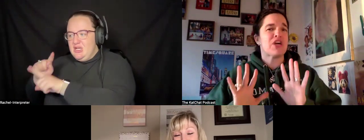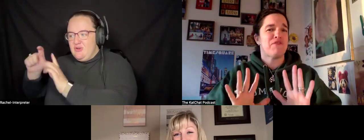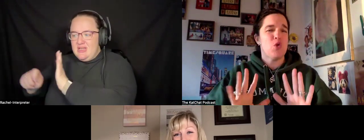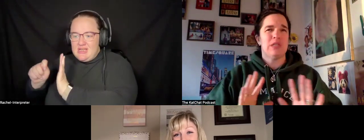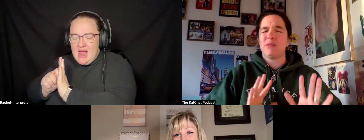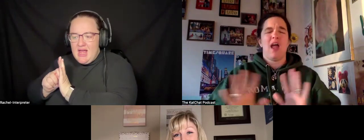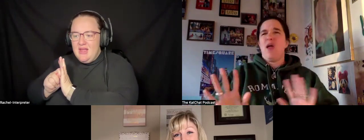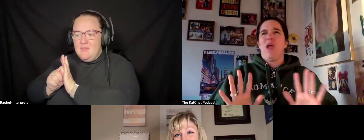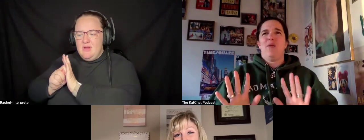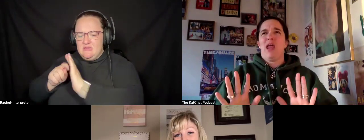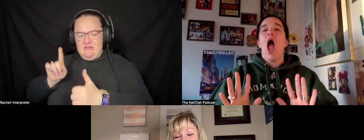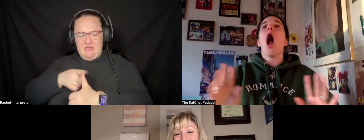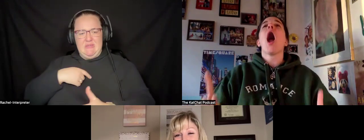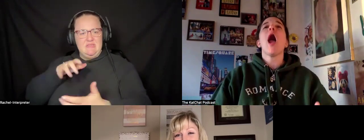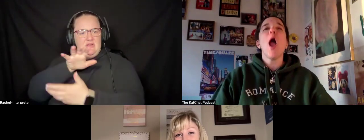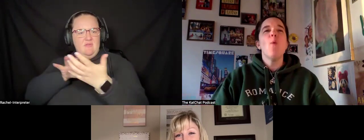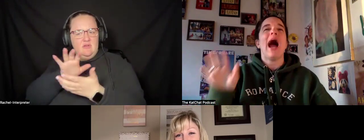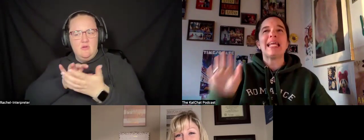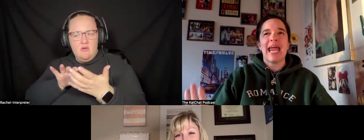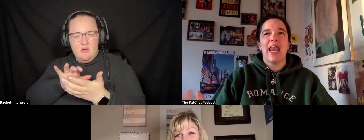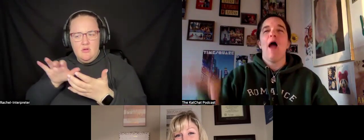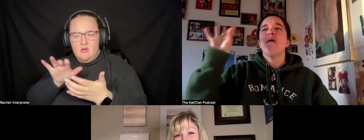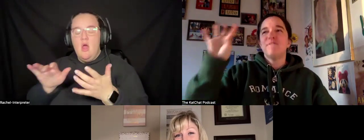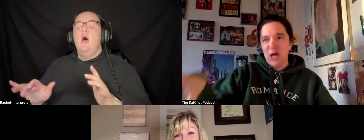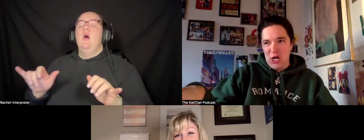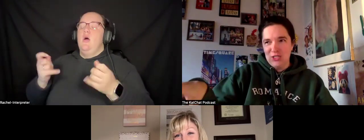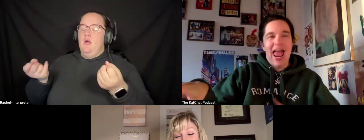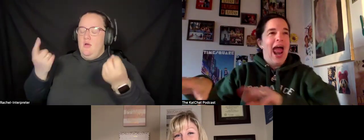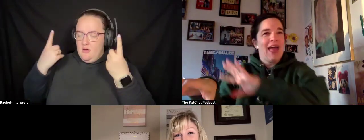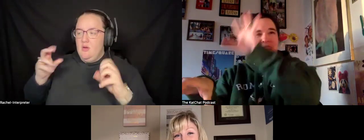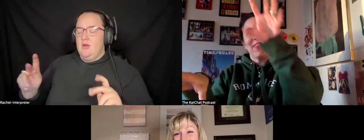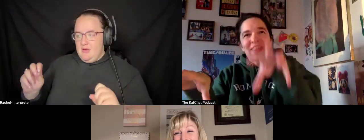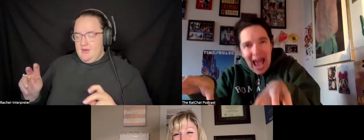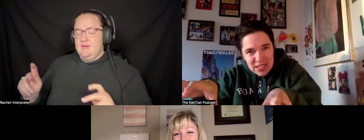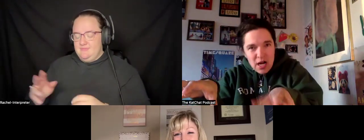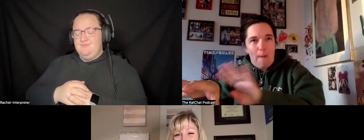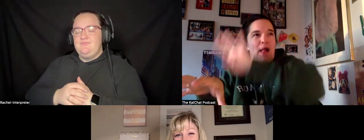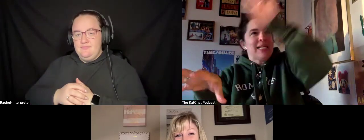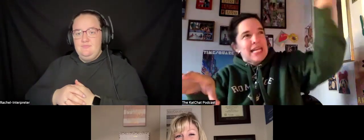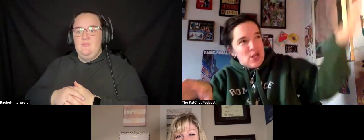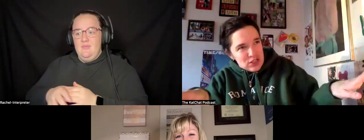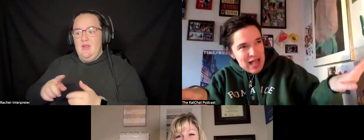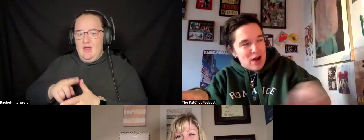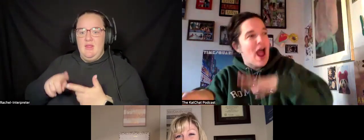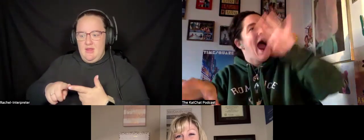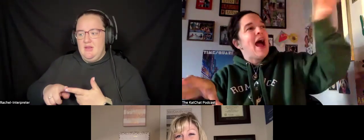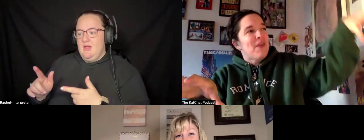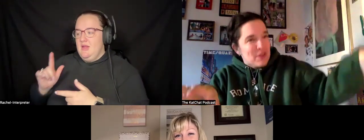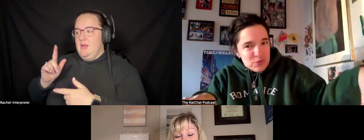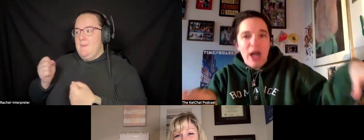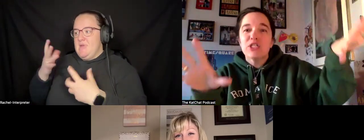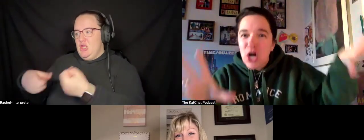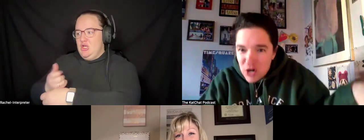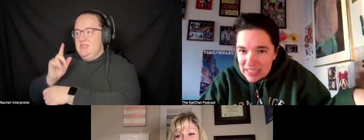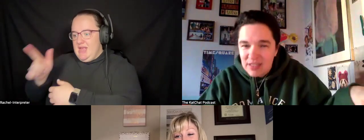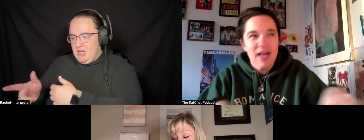first, I was confused. I was like, wait. I get it first. And then the next couple years later, and then